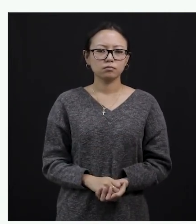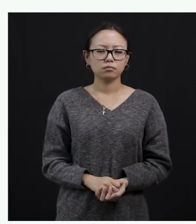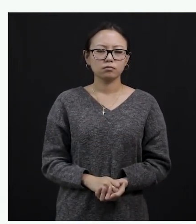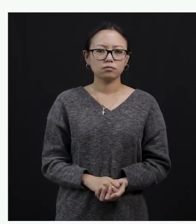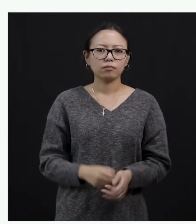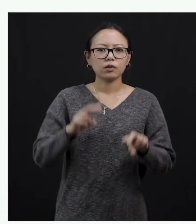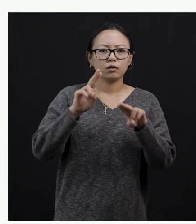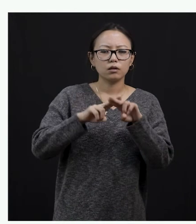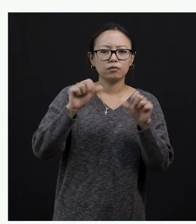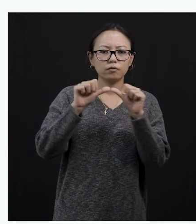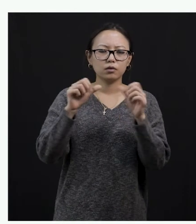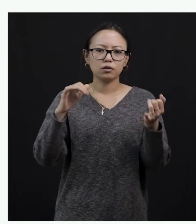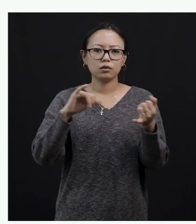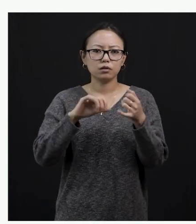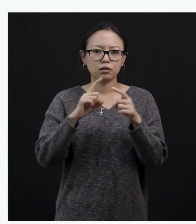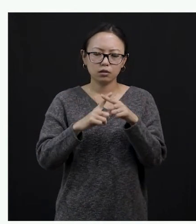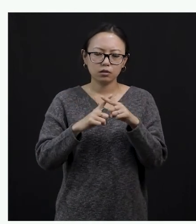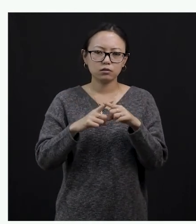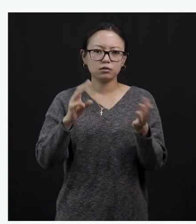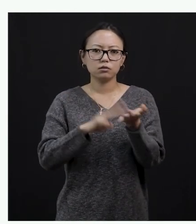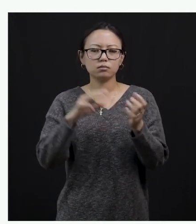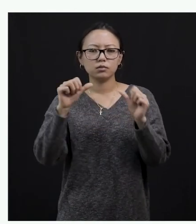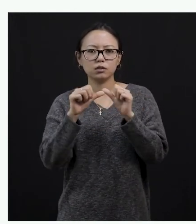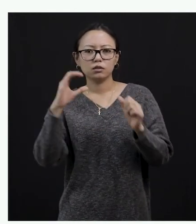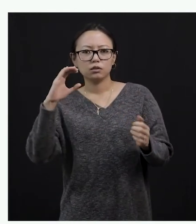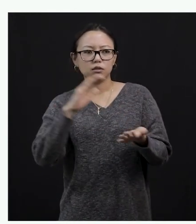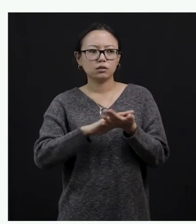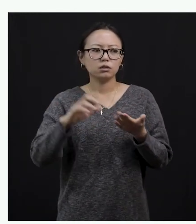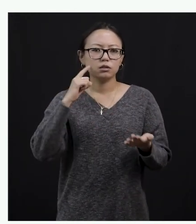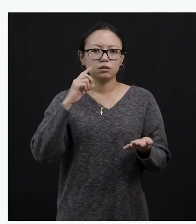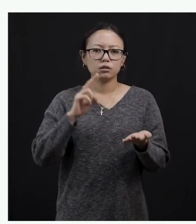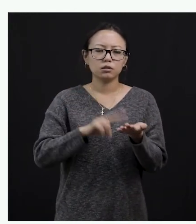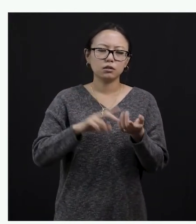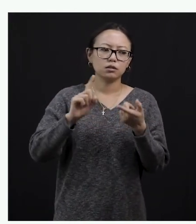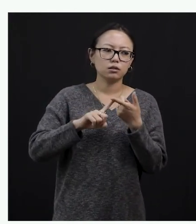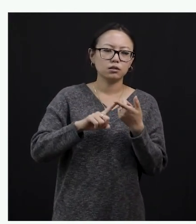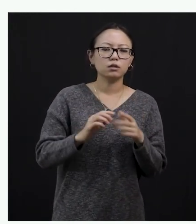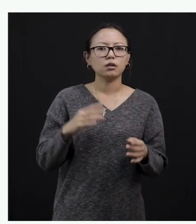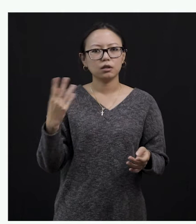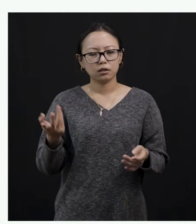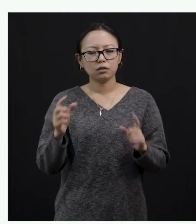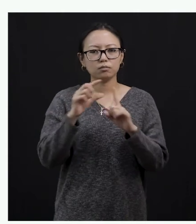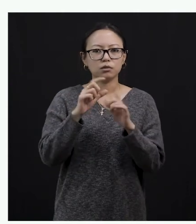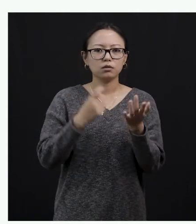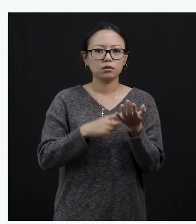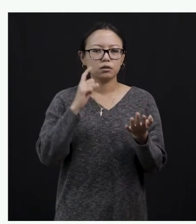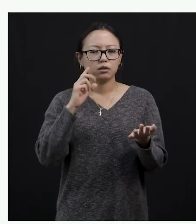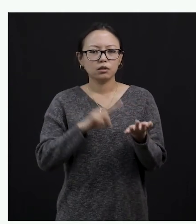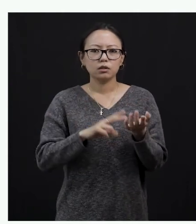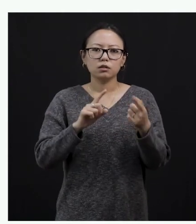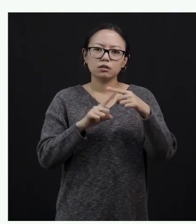We also have fax machine and printer. Don't get confused with fax machine and printer, okay? They look